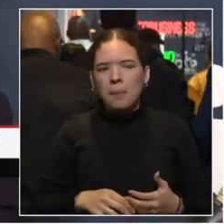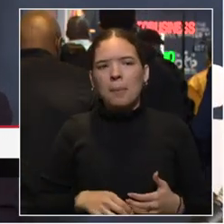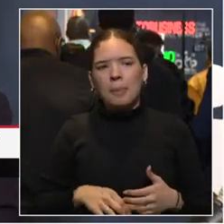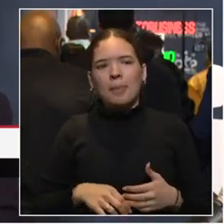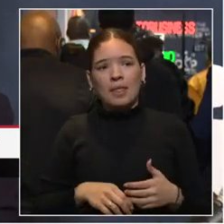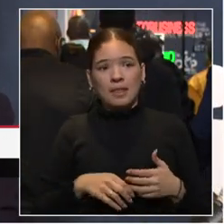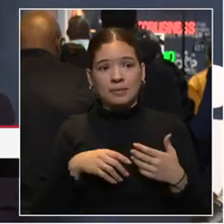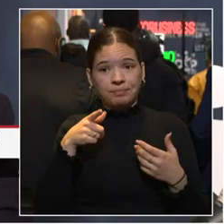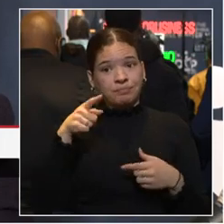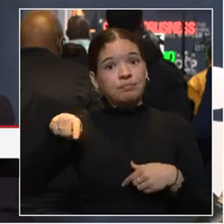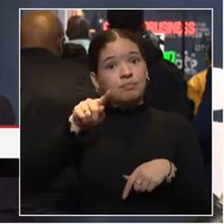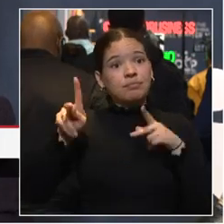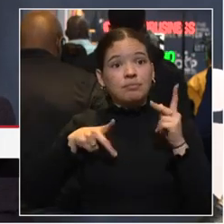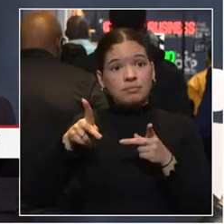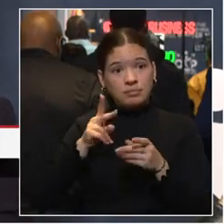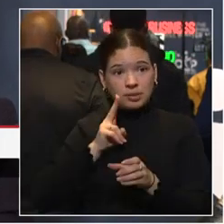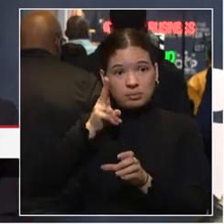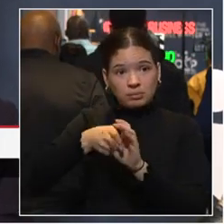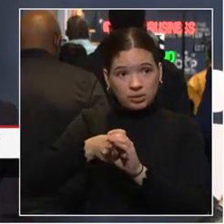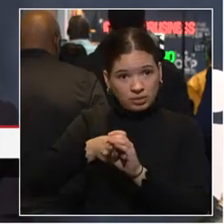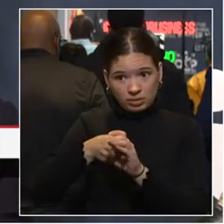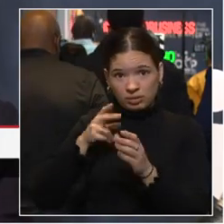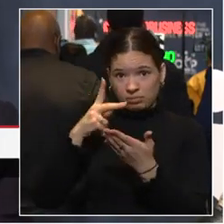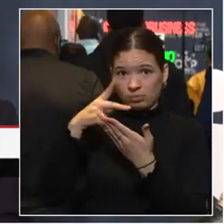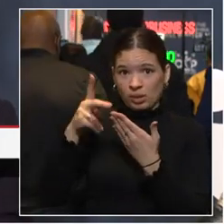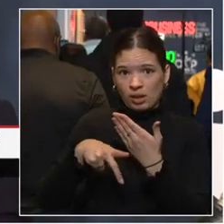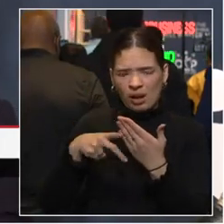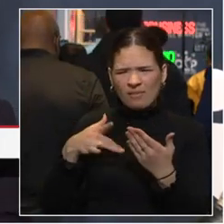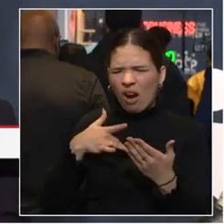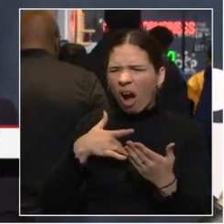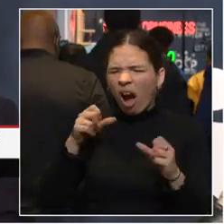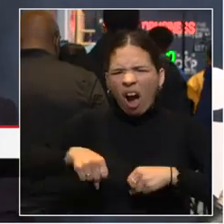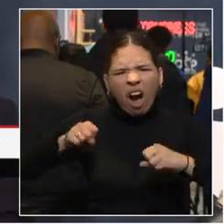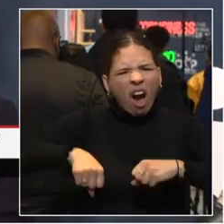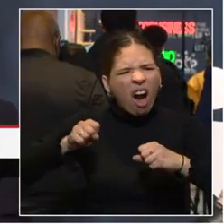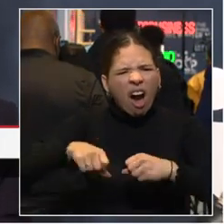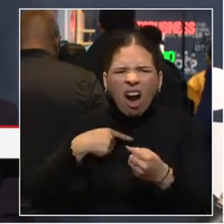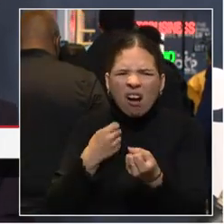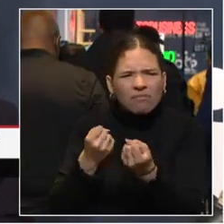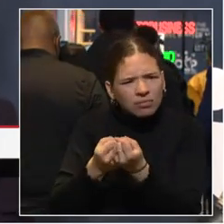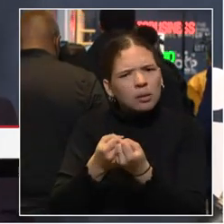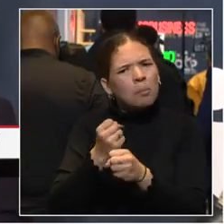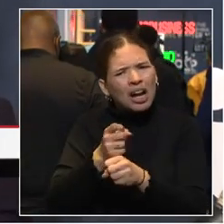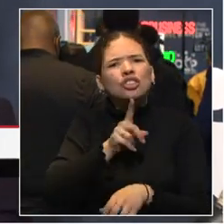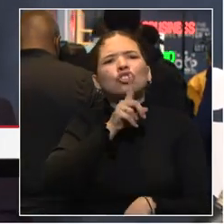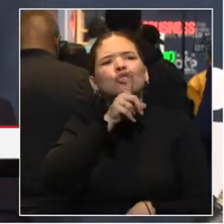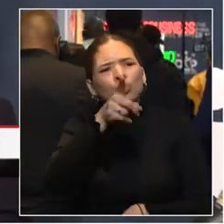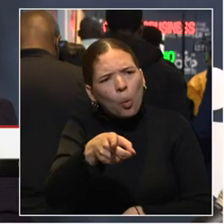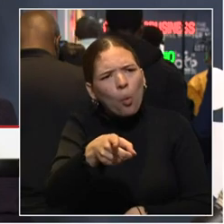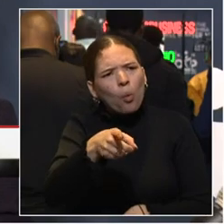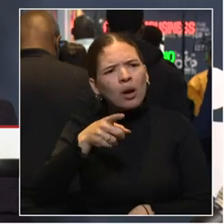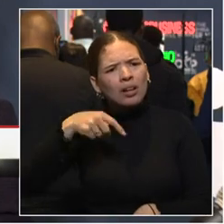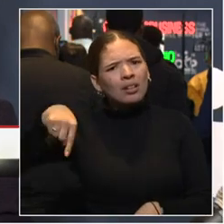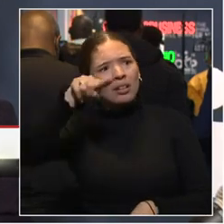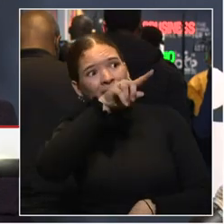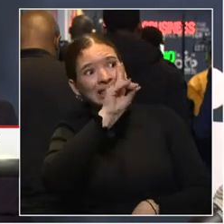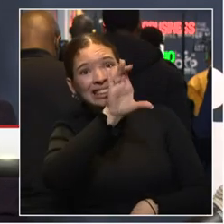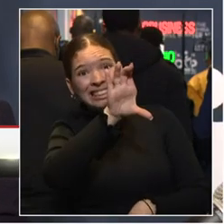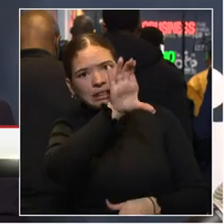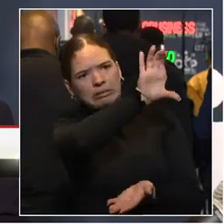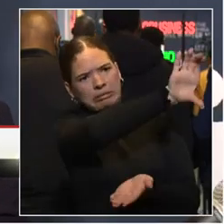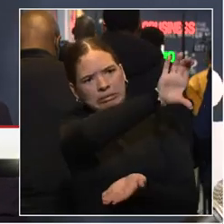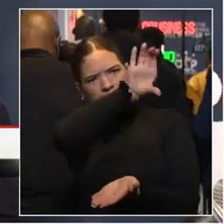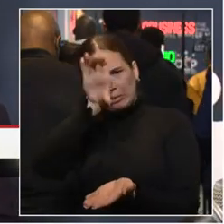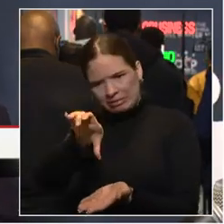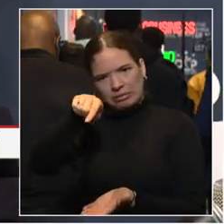feel very strongly about the program and should always make sure that the city invests in it, so that it's going to